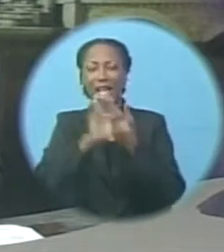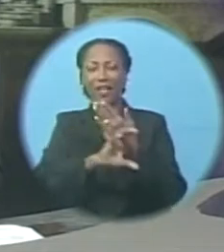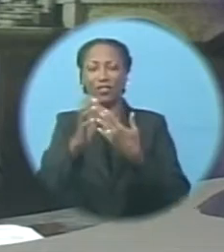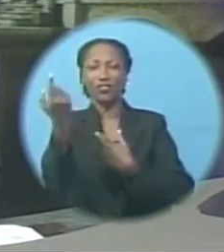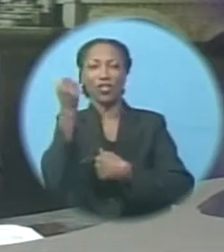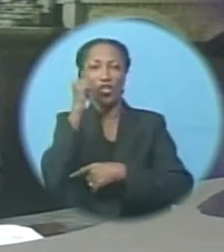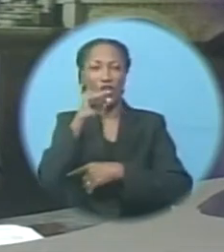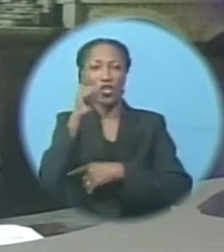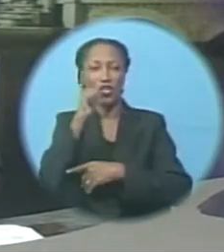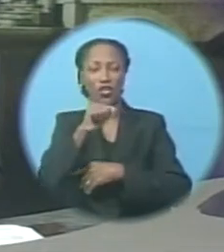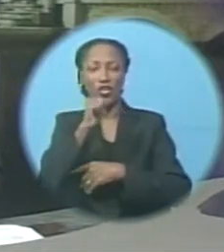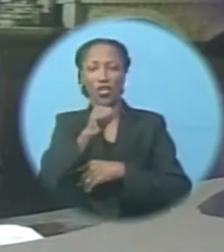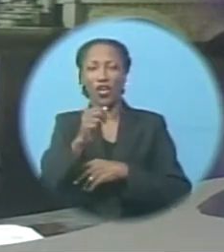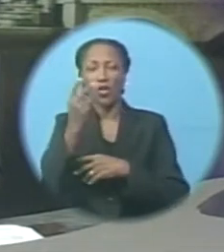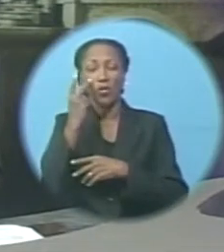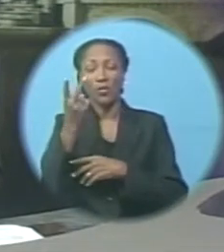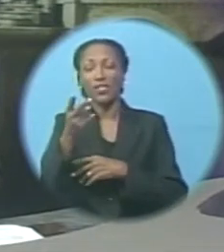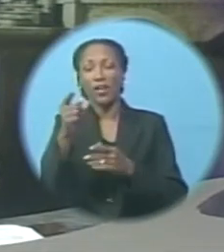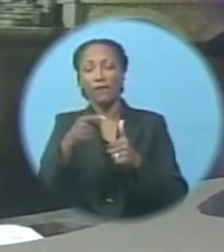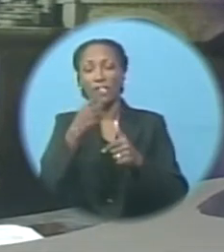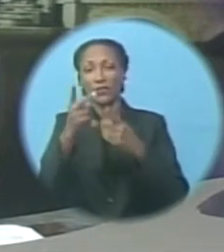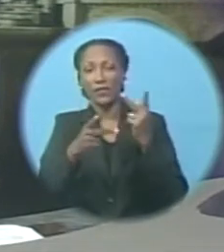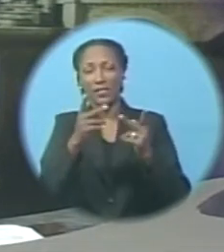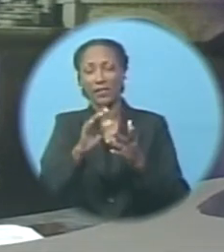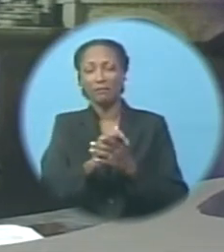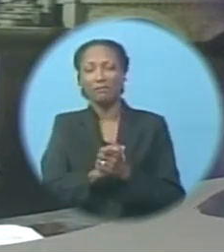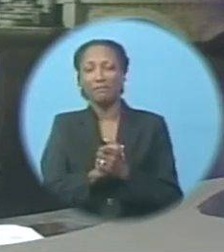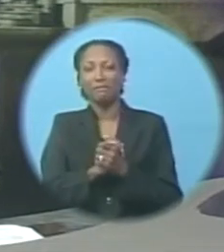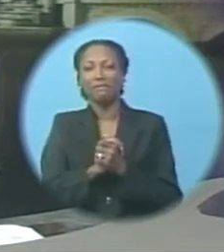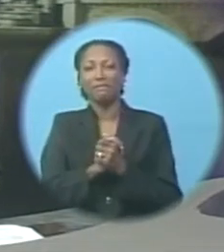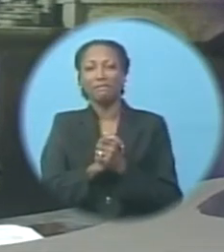official visit to the brewery today.